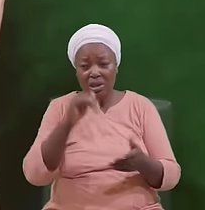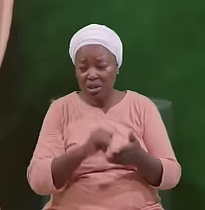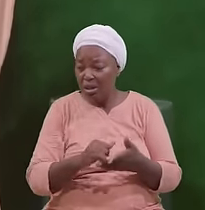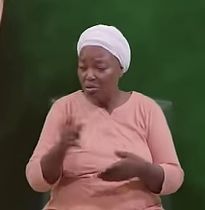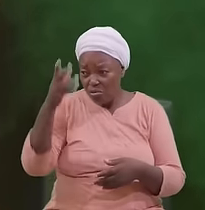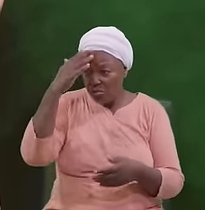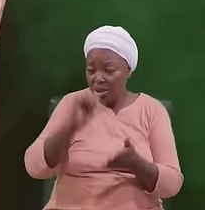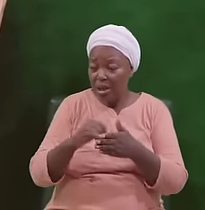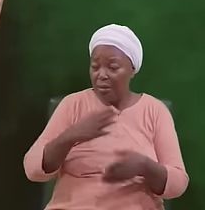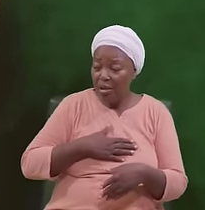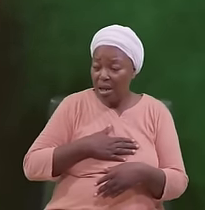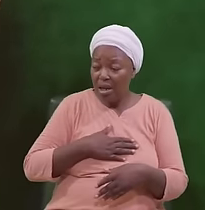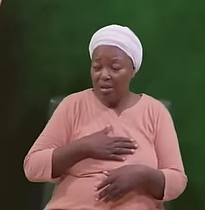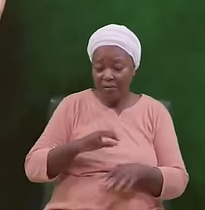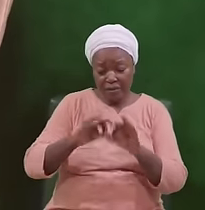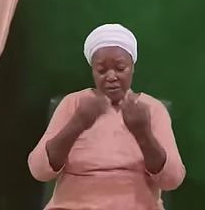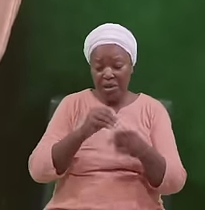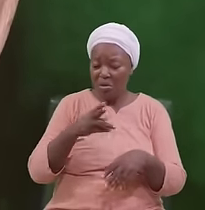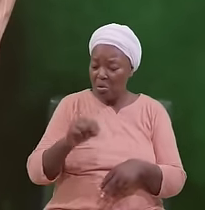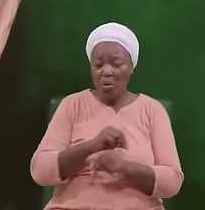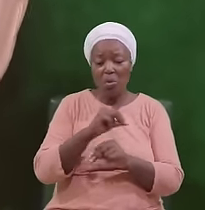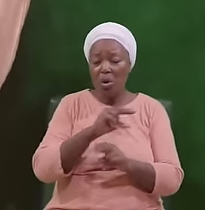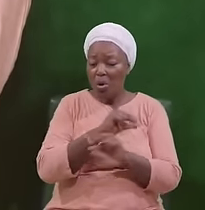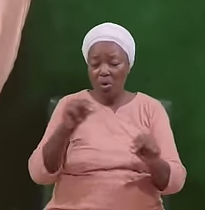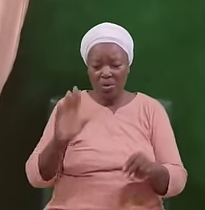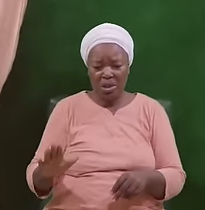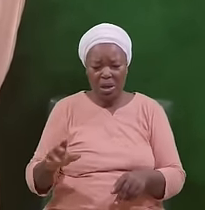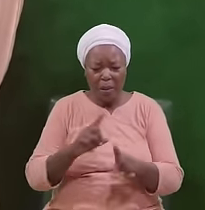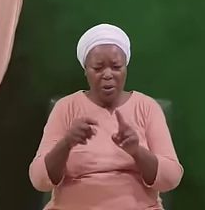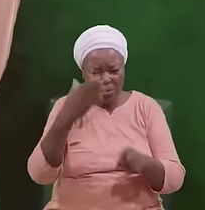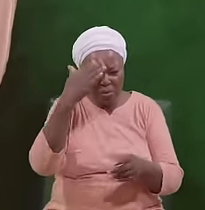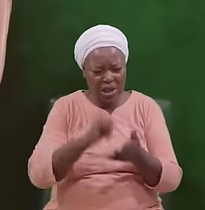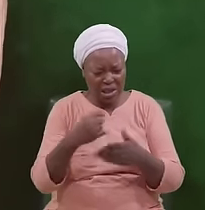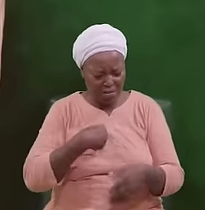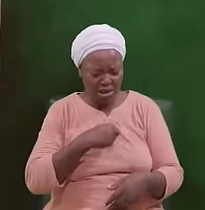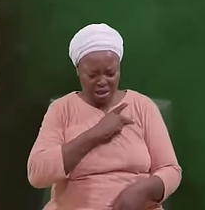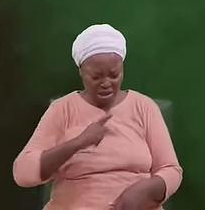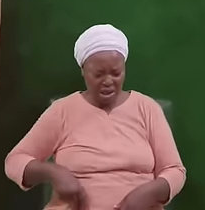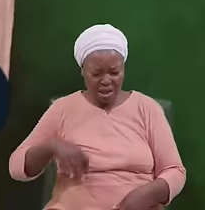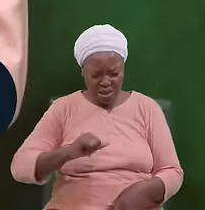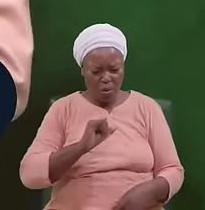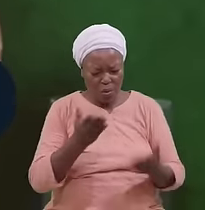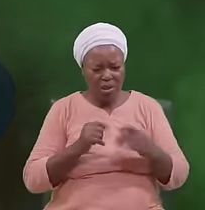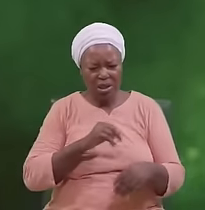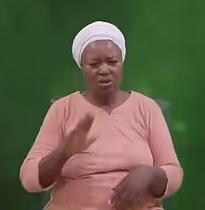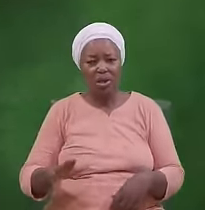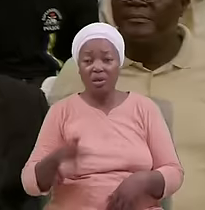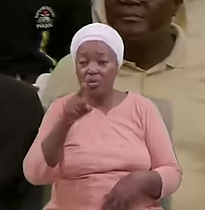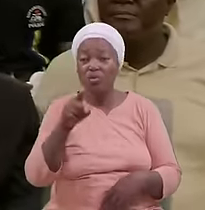child yet. I'm a king. I still want a child. You'll get what you want.